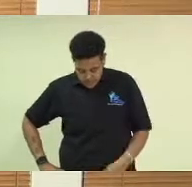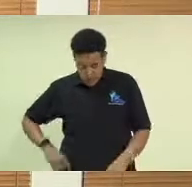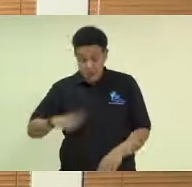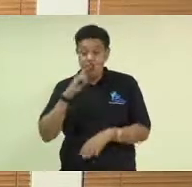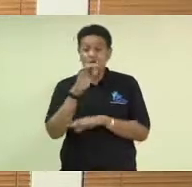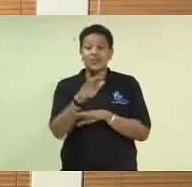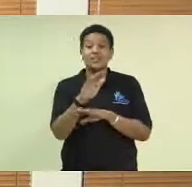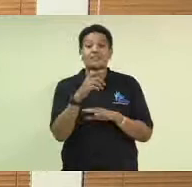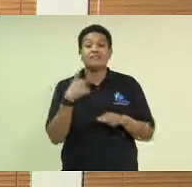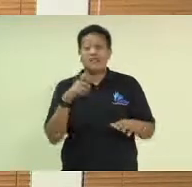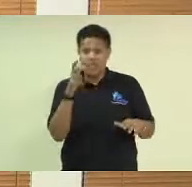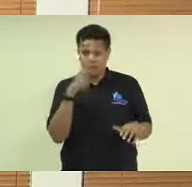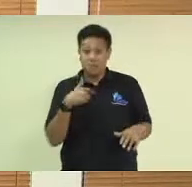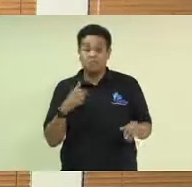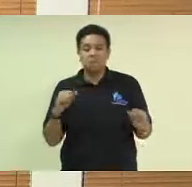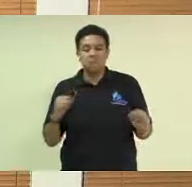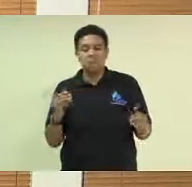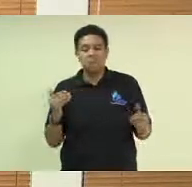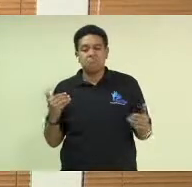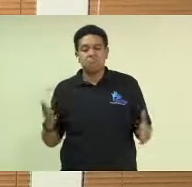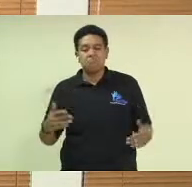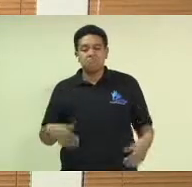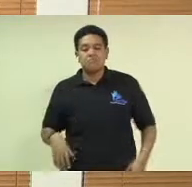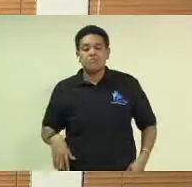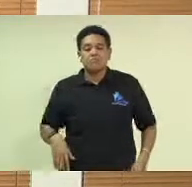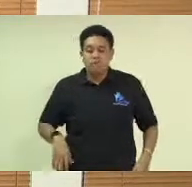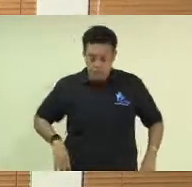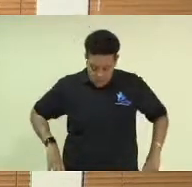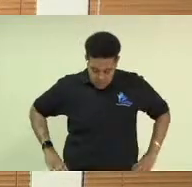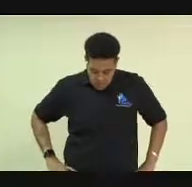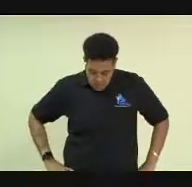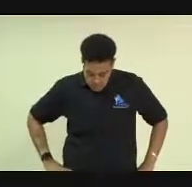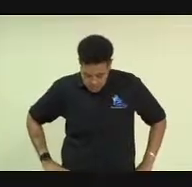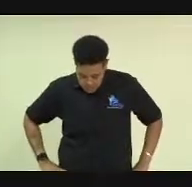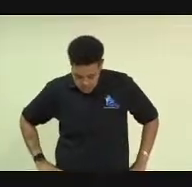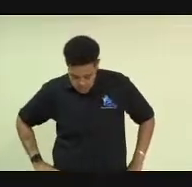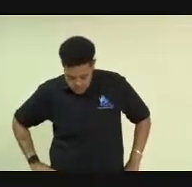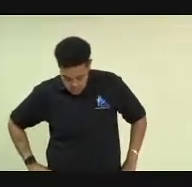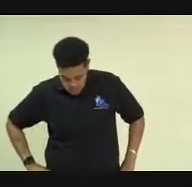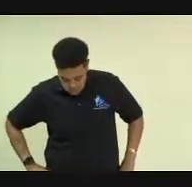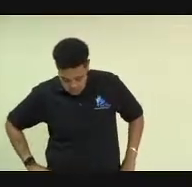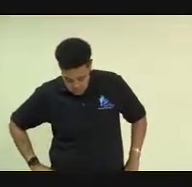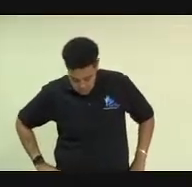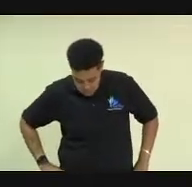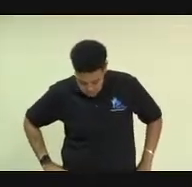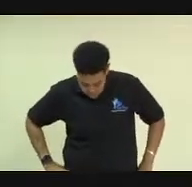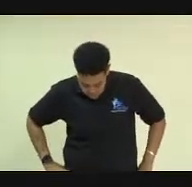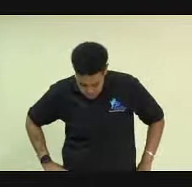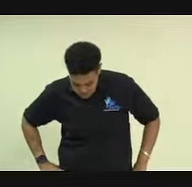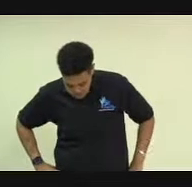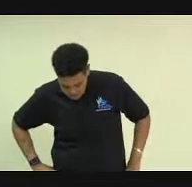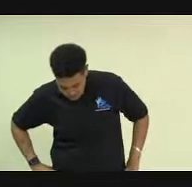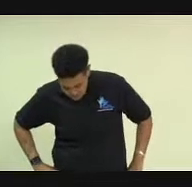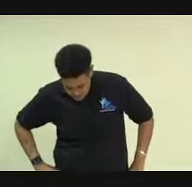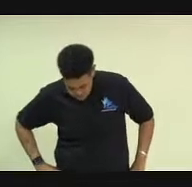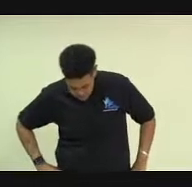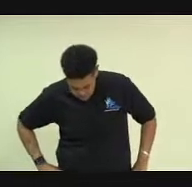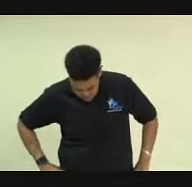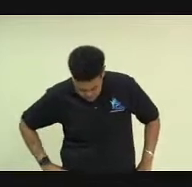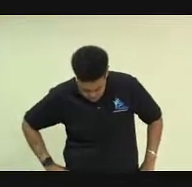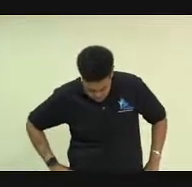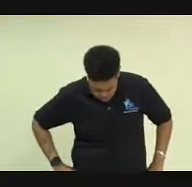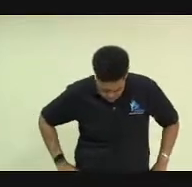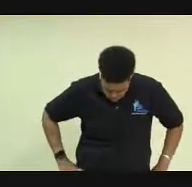We can. Please go ahead. Yes, you can. Okay. Minister, the nation